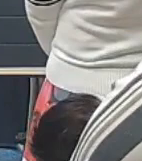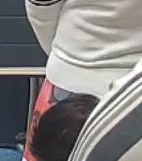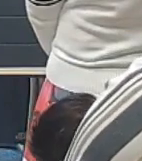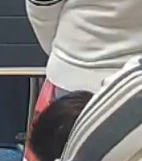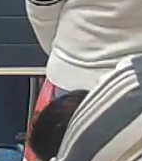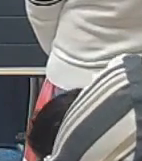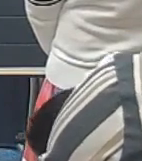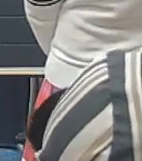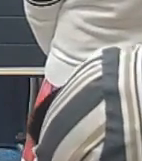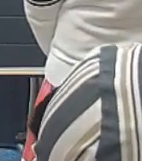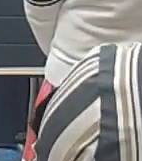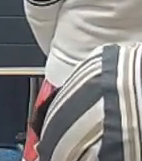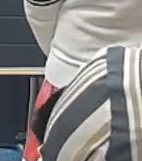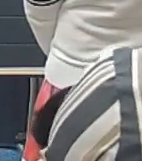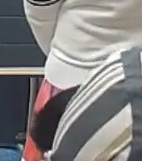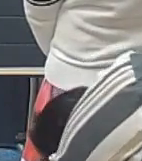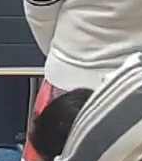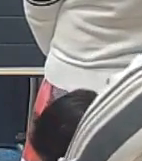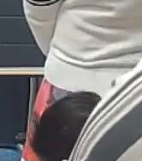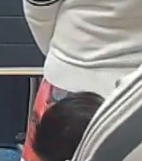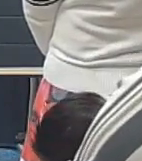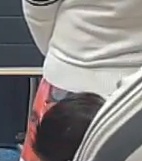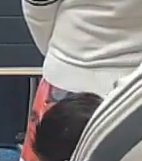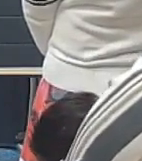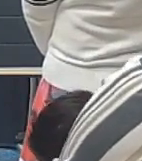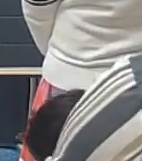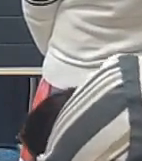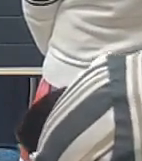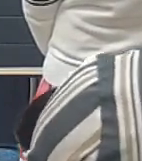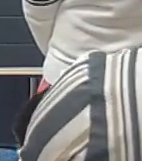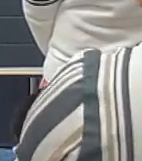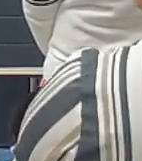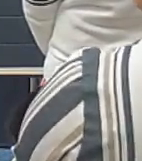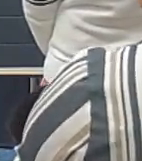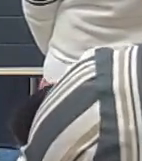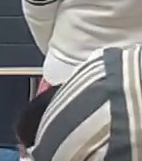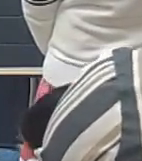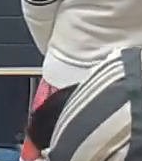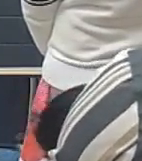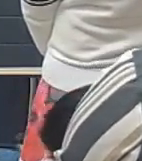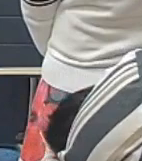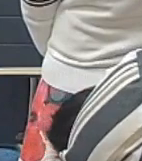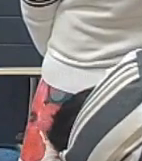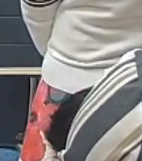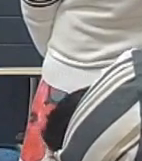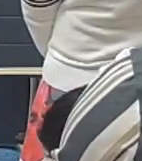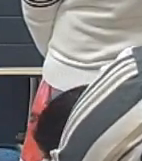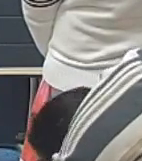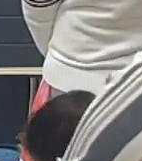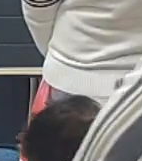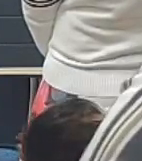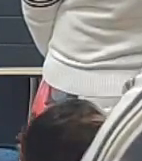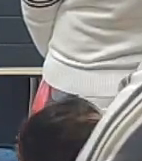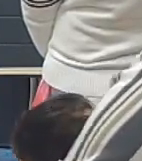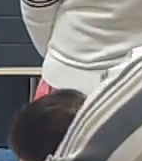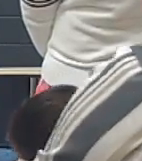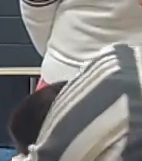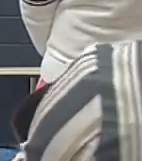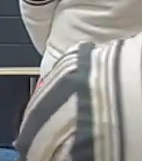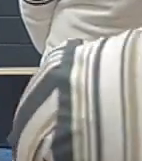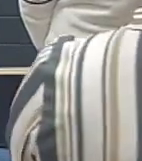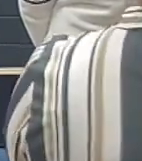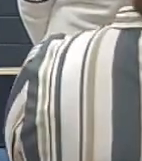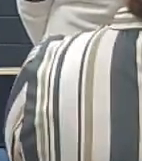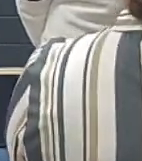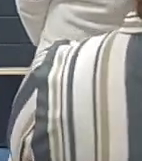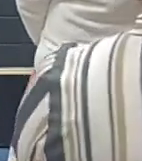and instructed and guided and taught the path that they need to walk on. We praise you, Lord, because